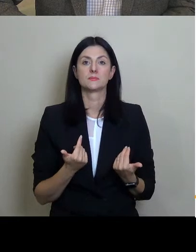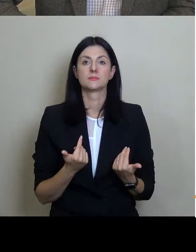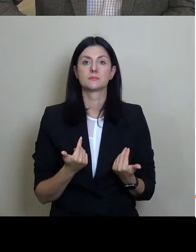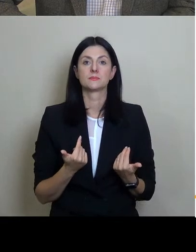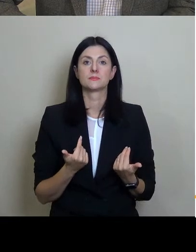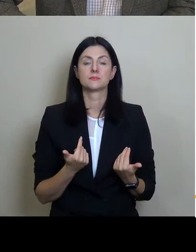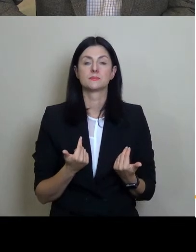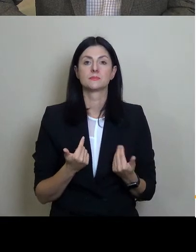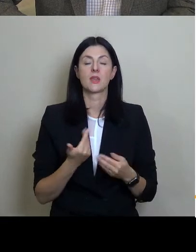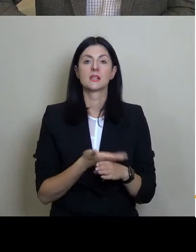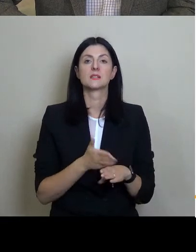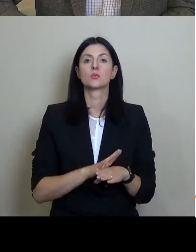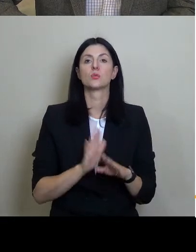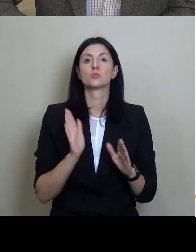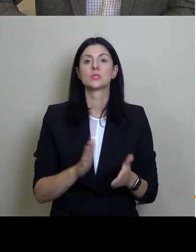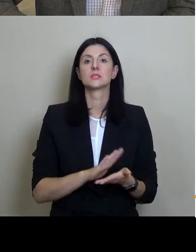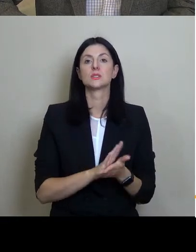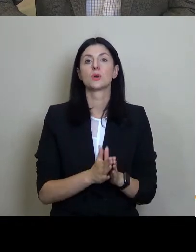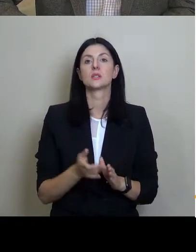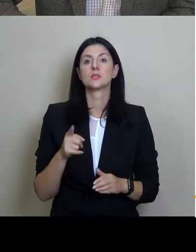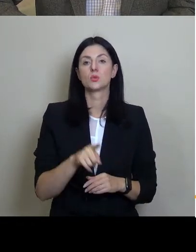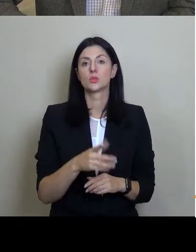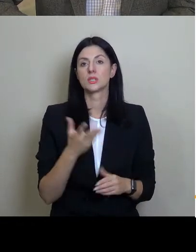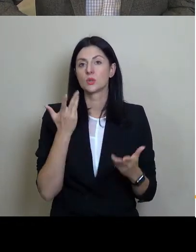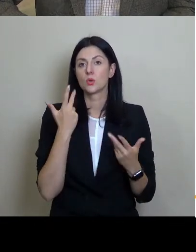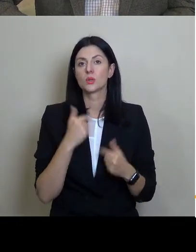and convoluted when